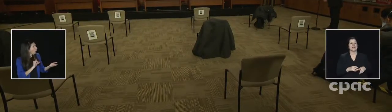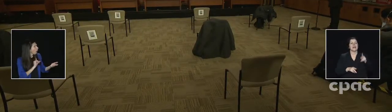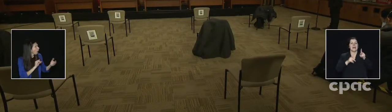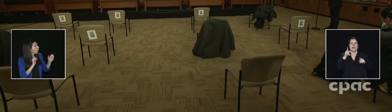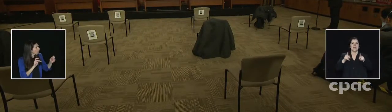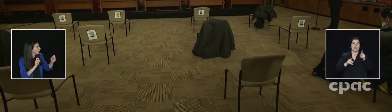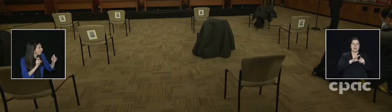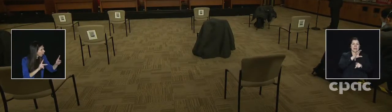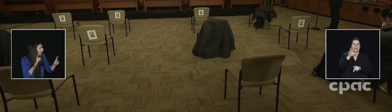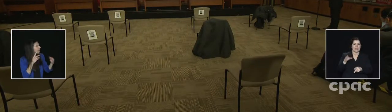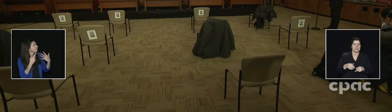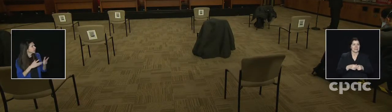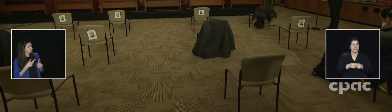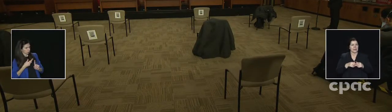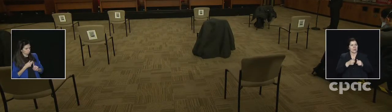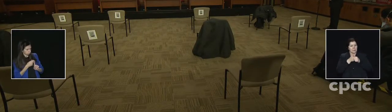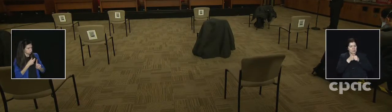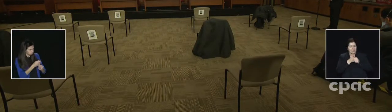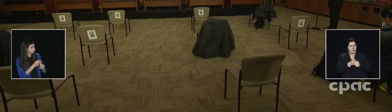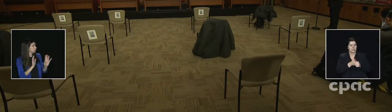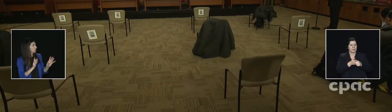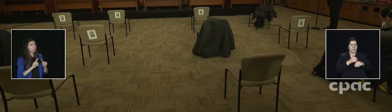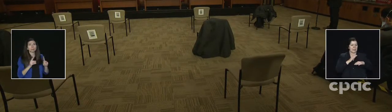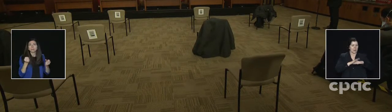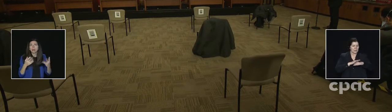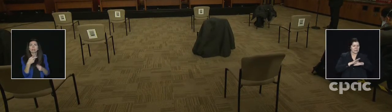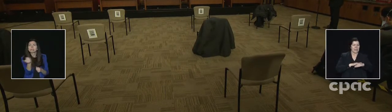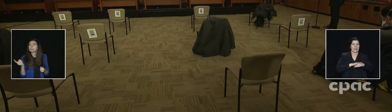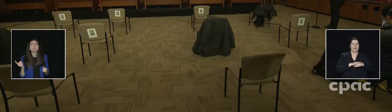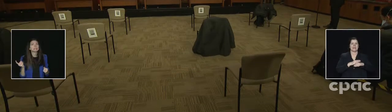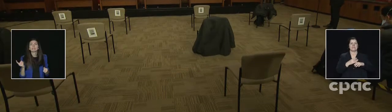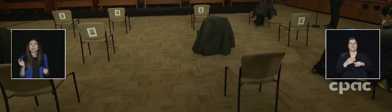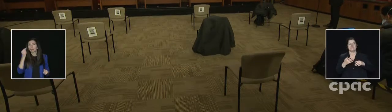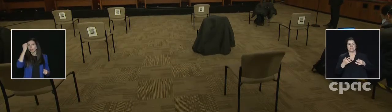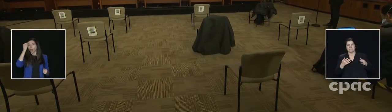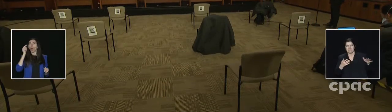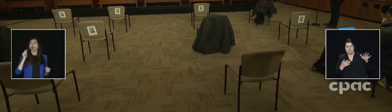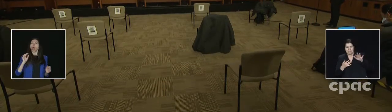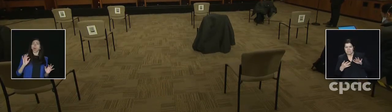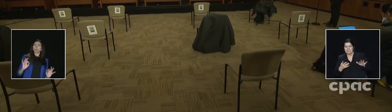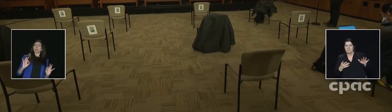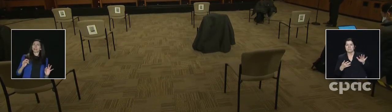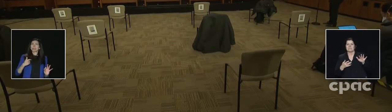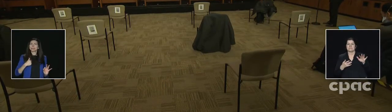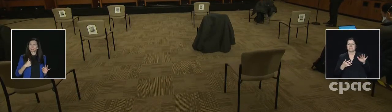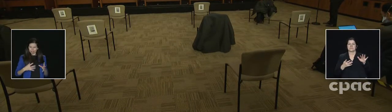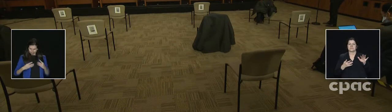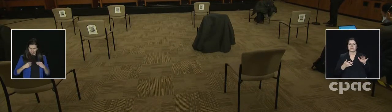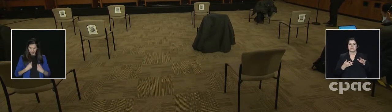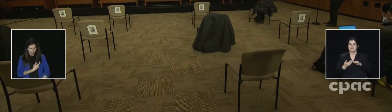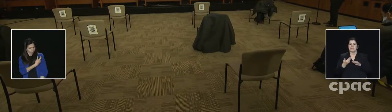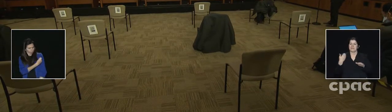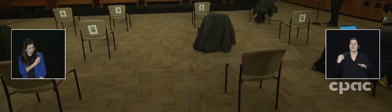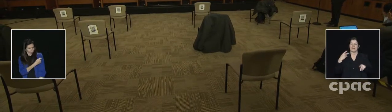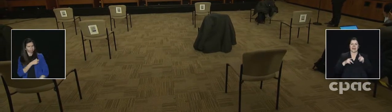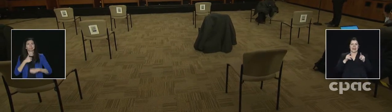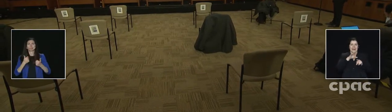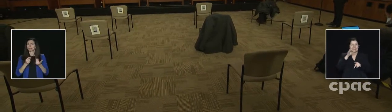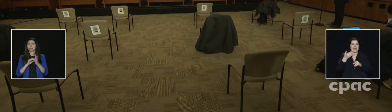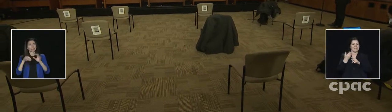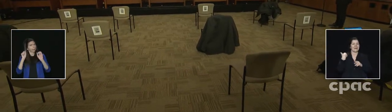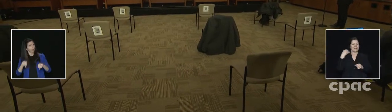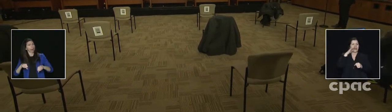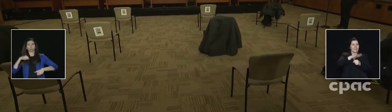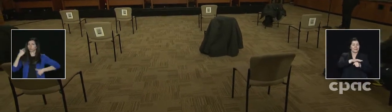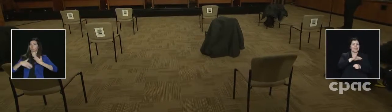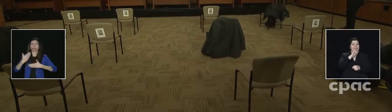with the promise of, if you get double vaxxed, you'll be able to do more things. And we know things have changed. But what is your message to Canadians